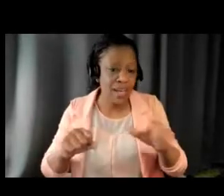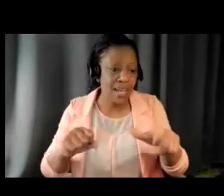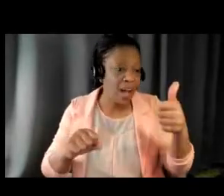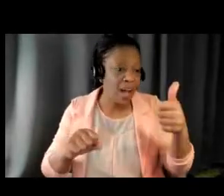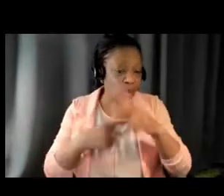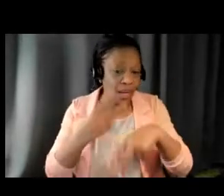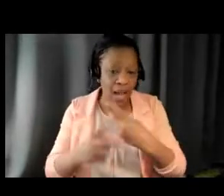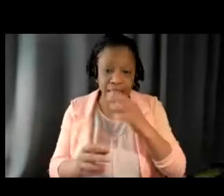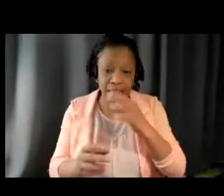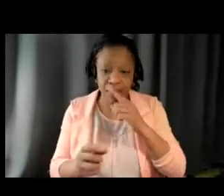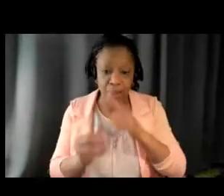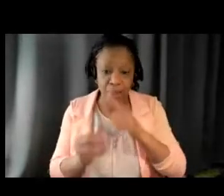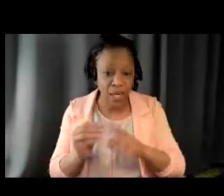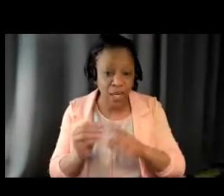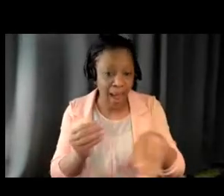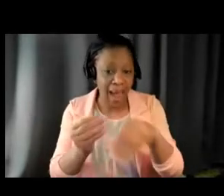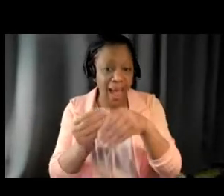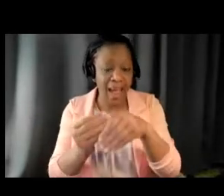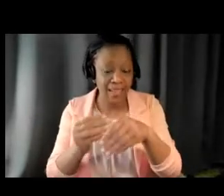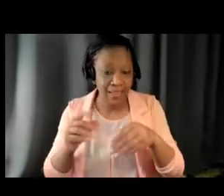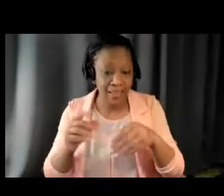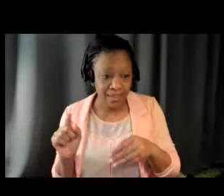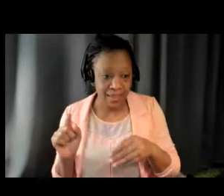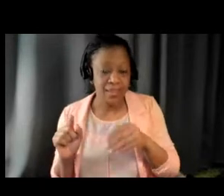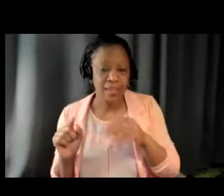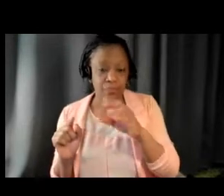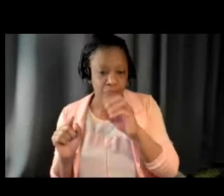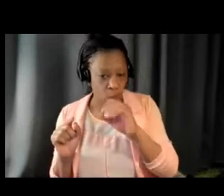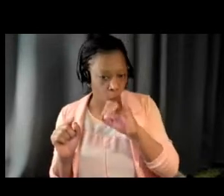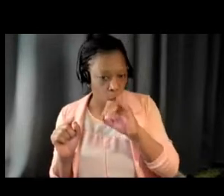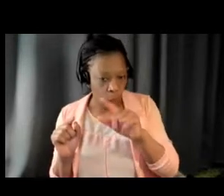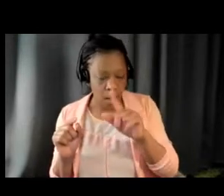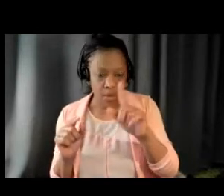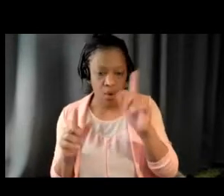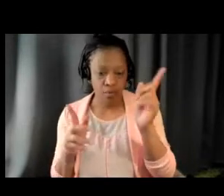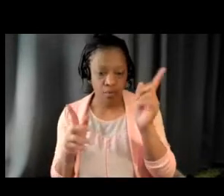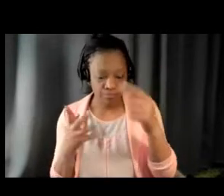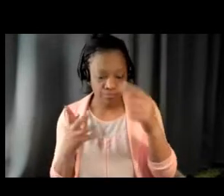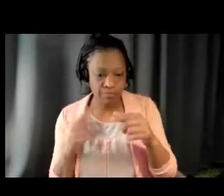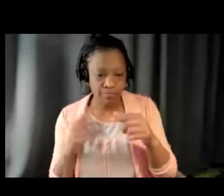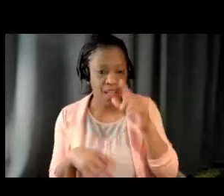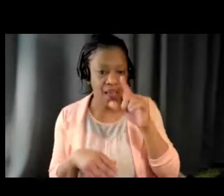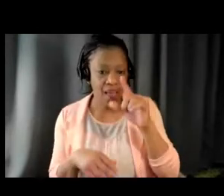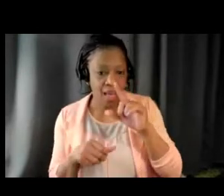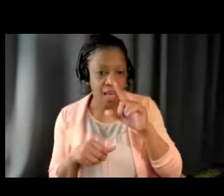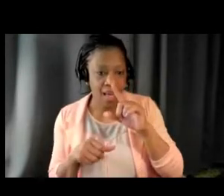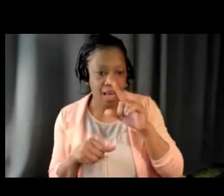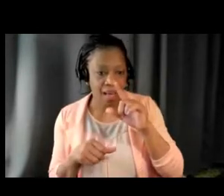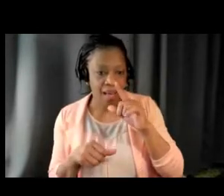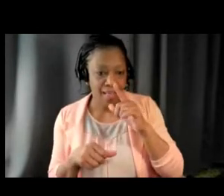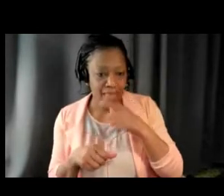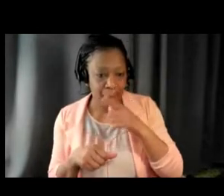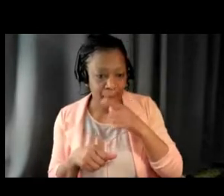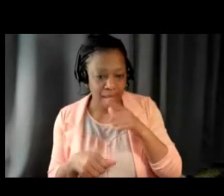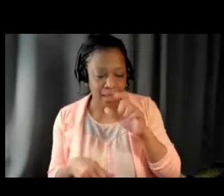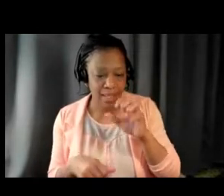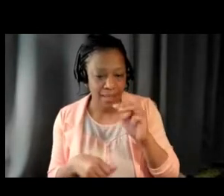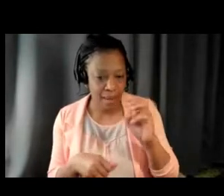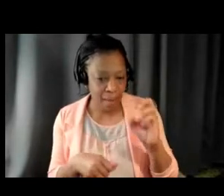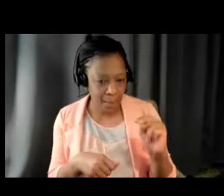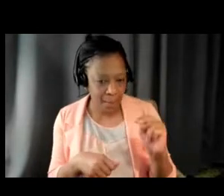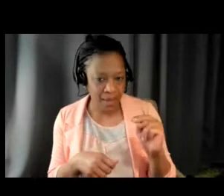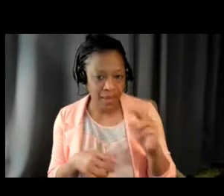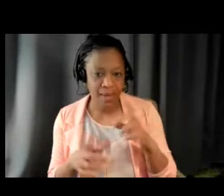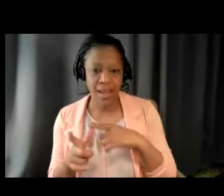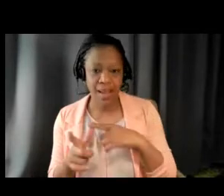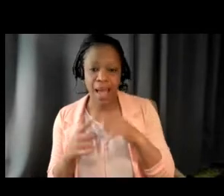there. Olive oil, balsamic vinegar, some lemon, squirt of lemon, some salt and pepper, and then the special spice,